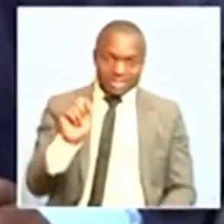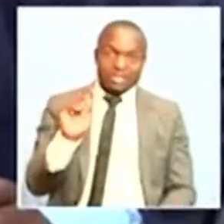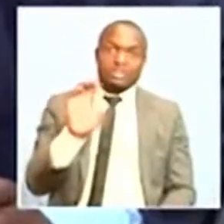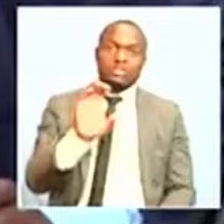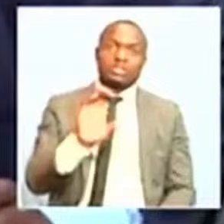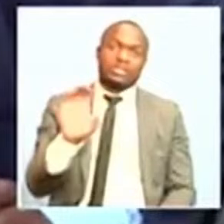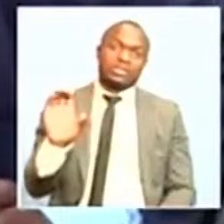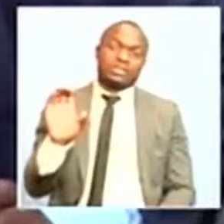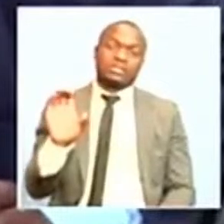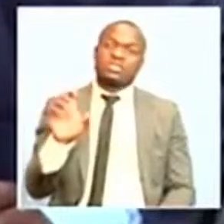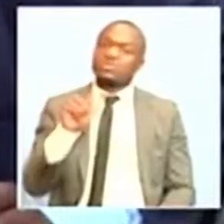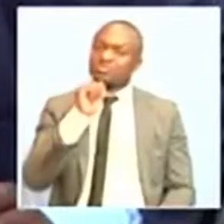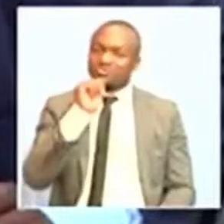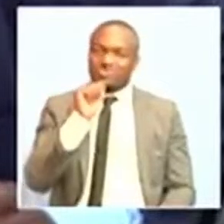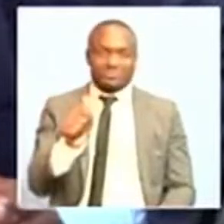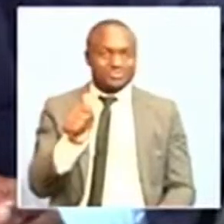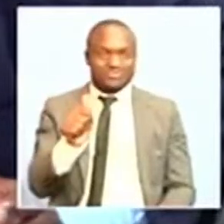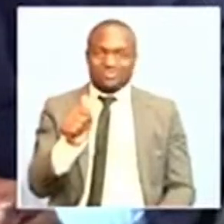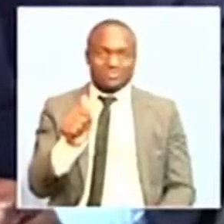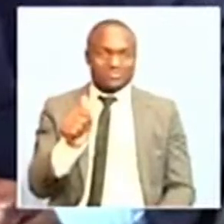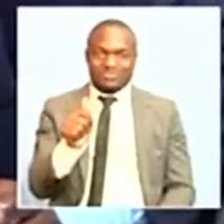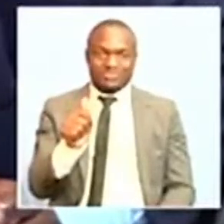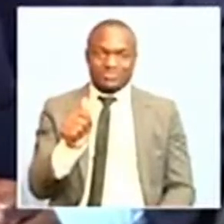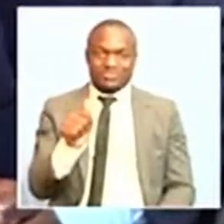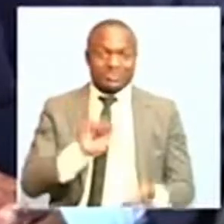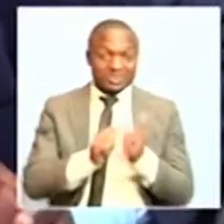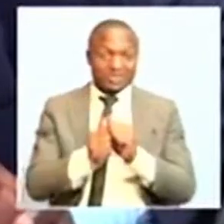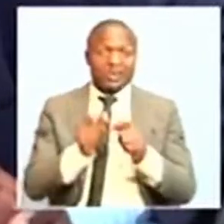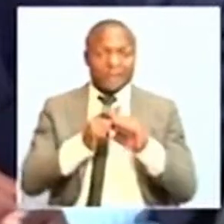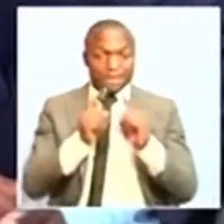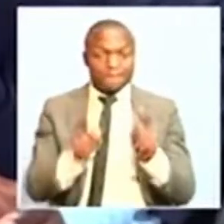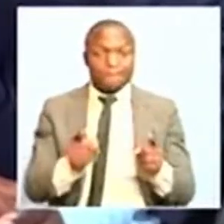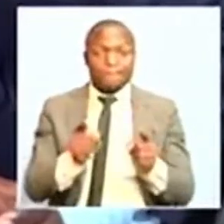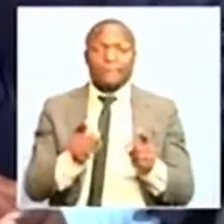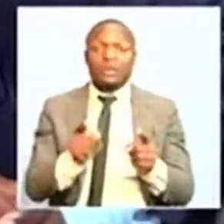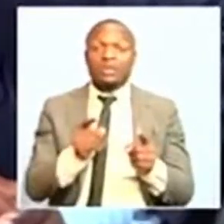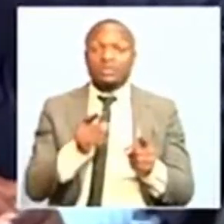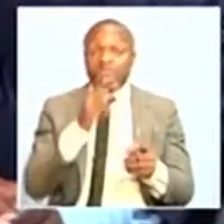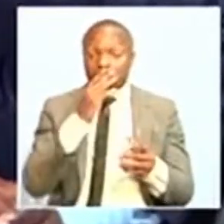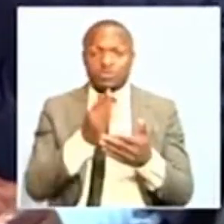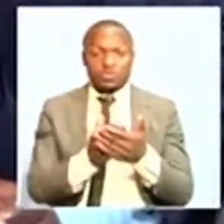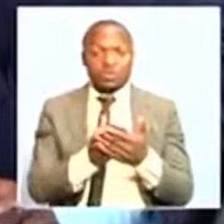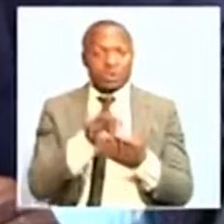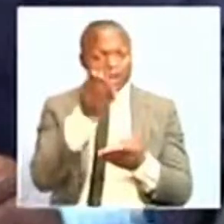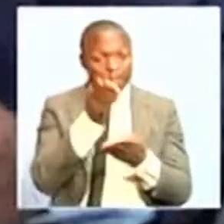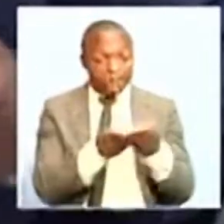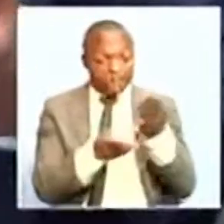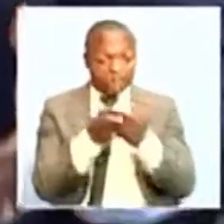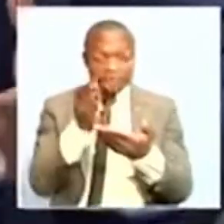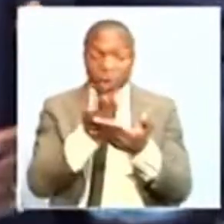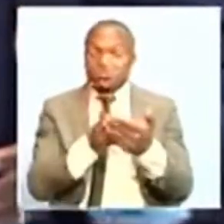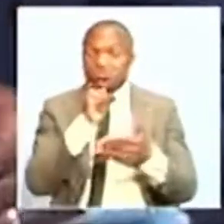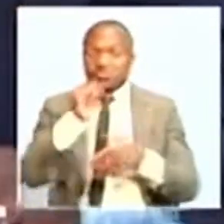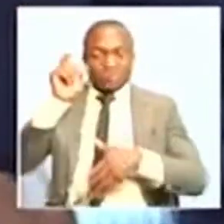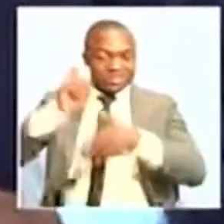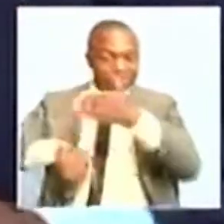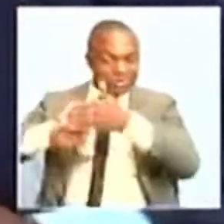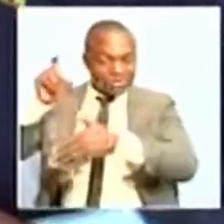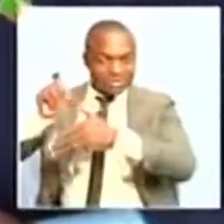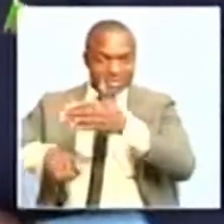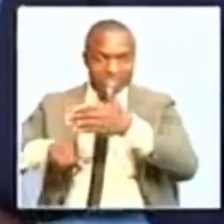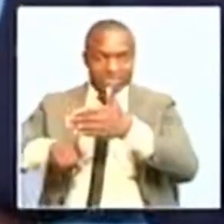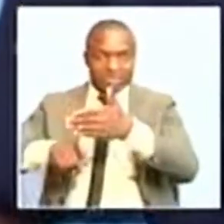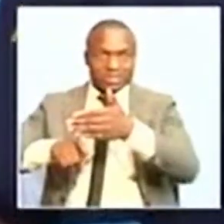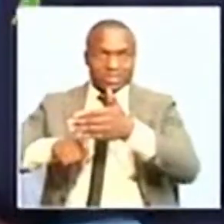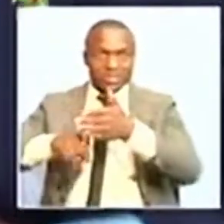you. It has the potential of even contributing nothing if everybody is complying, because it's not a tax that